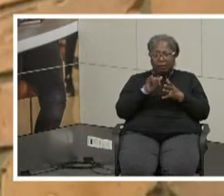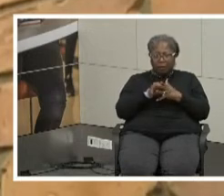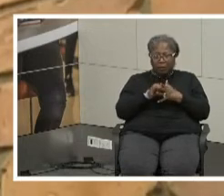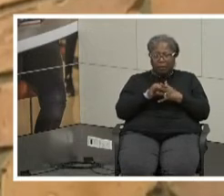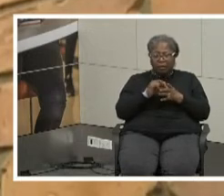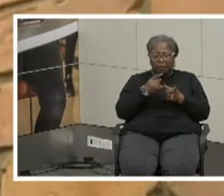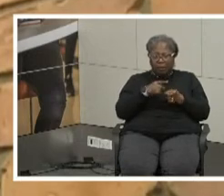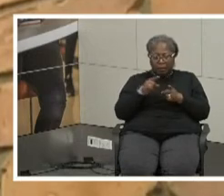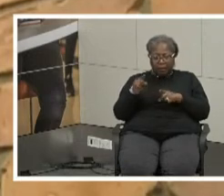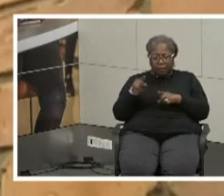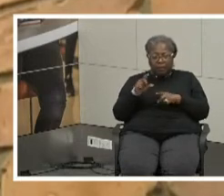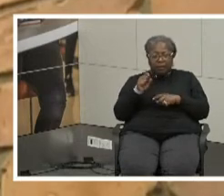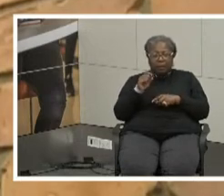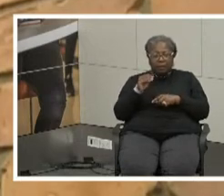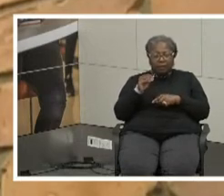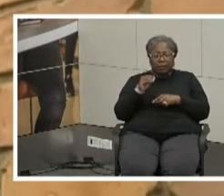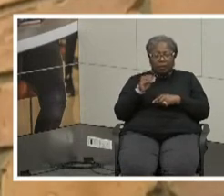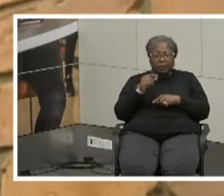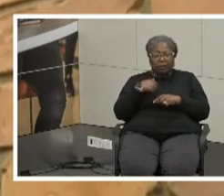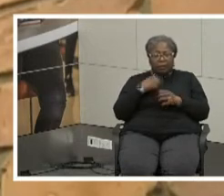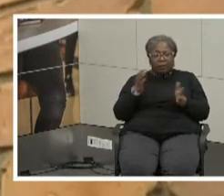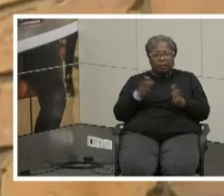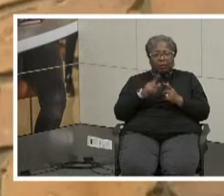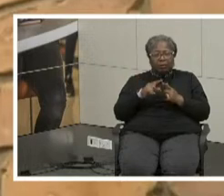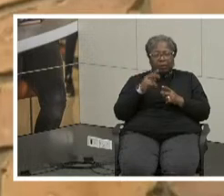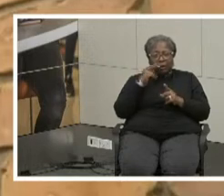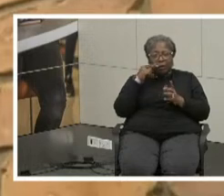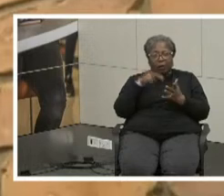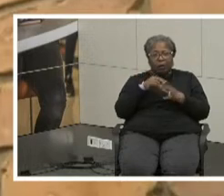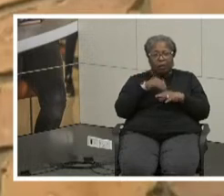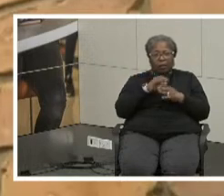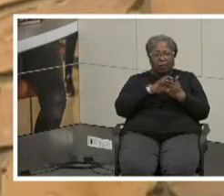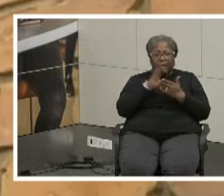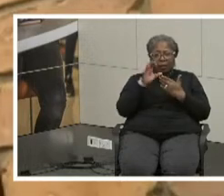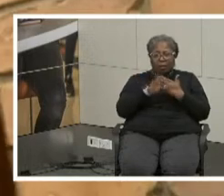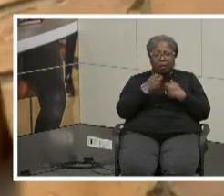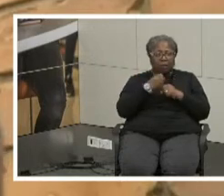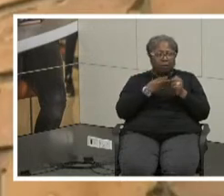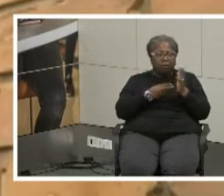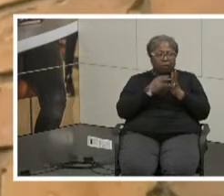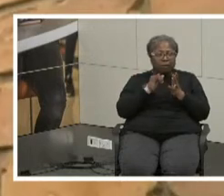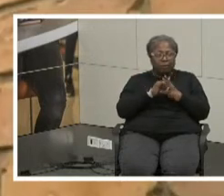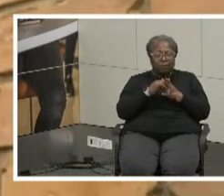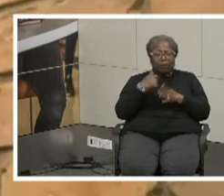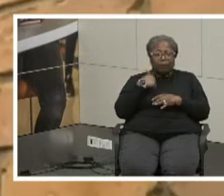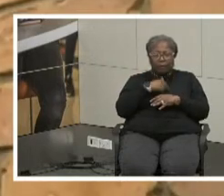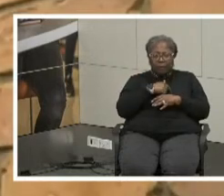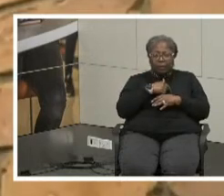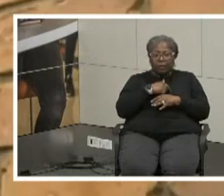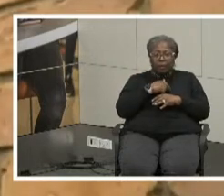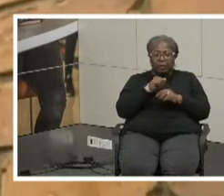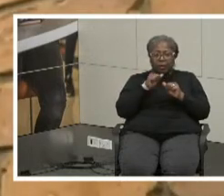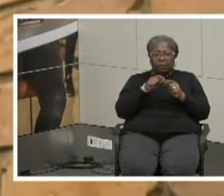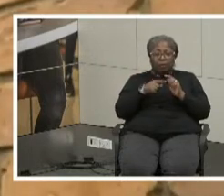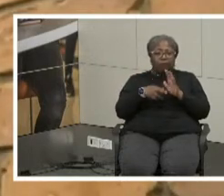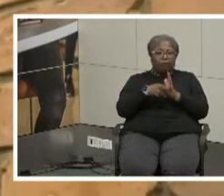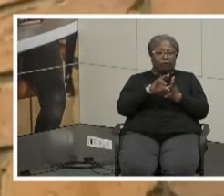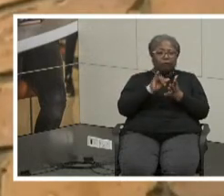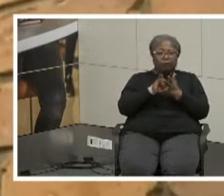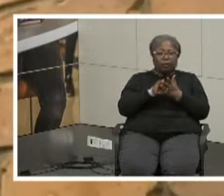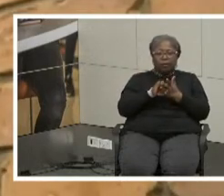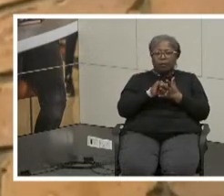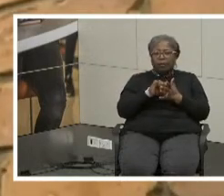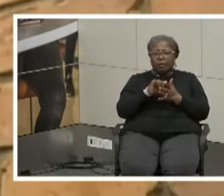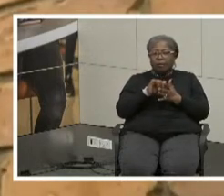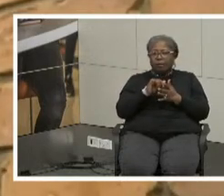taken um so I'd encourage us to take a look at the calendar to just make sure that we're we're able to review those at a